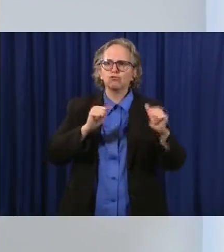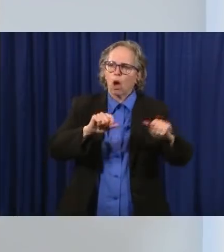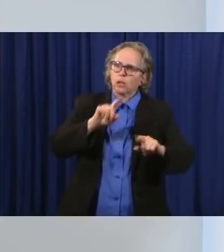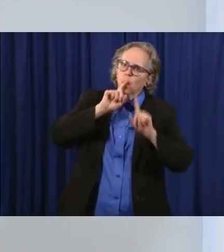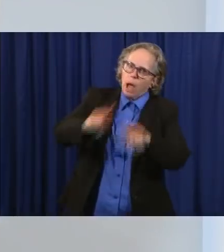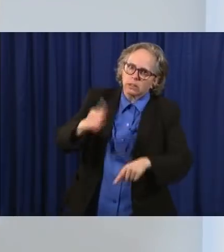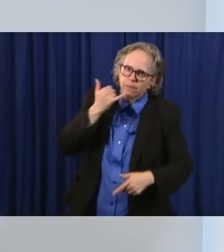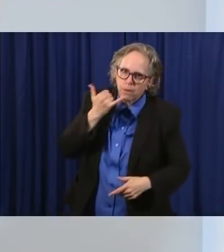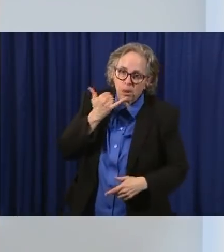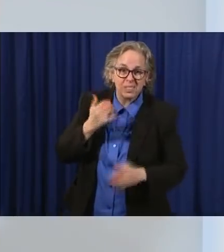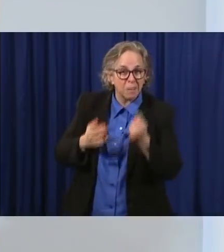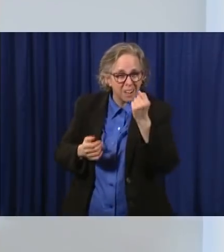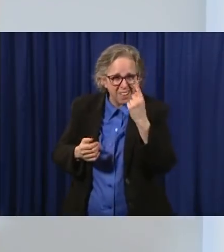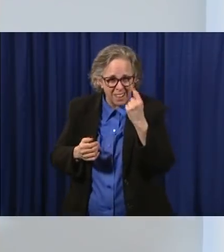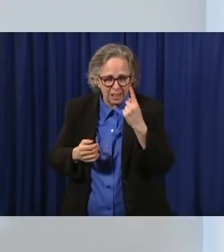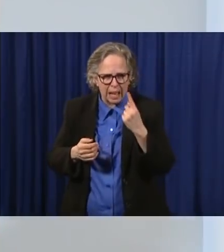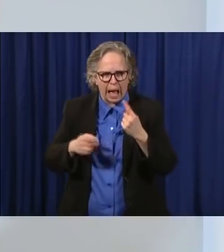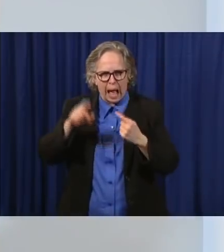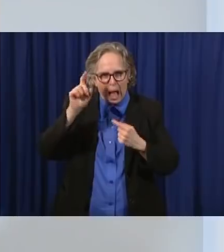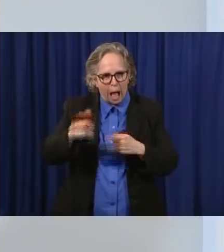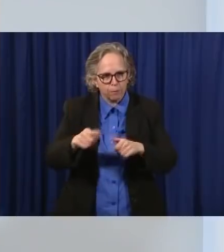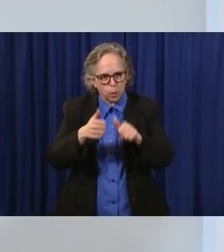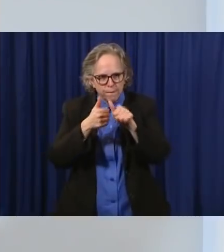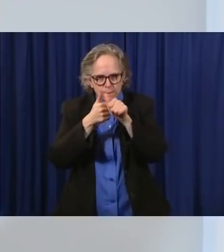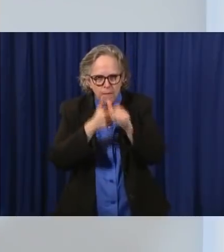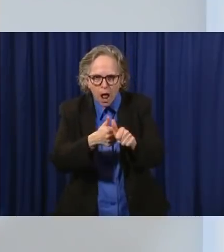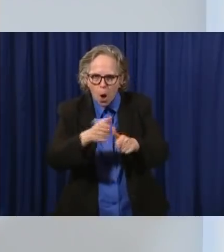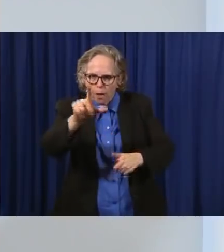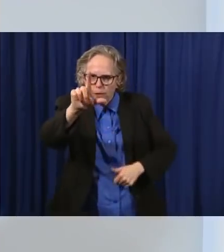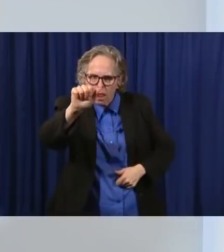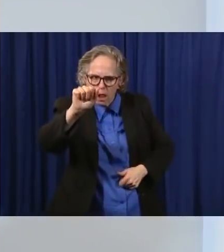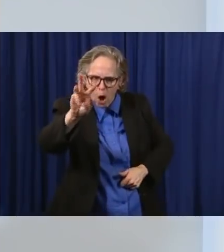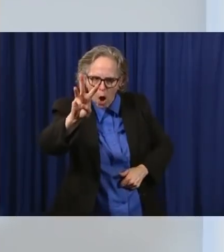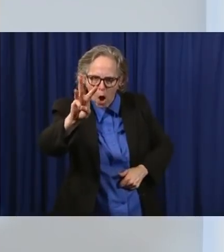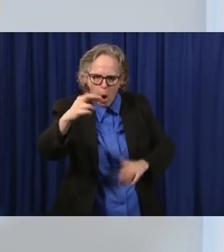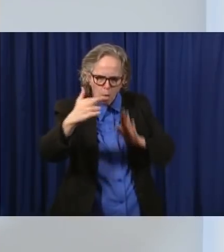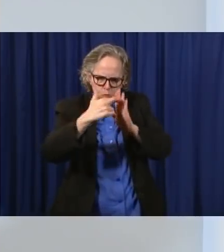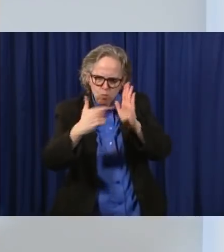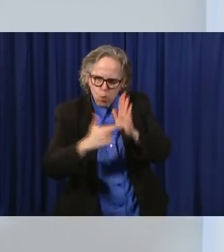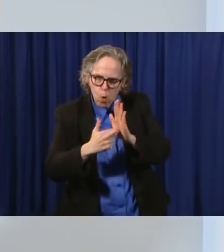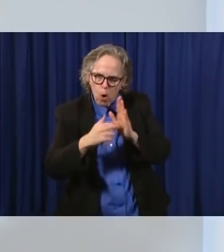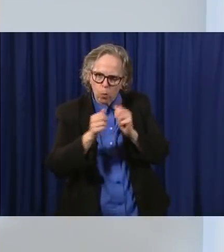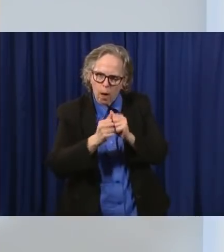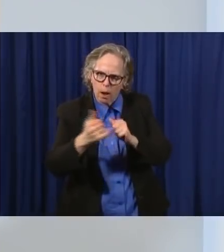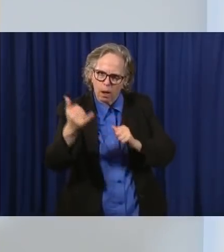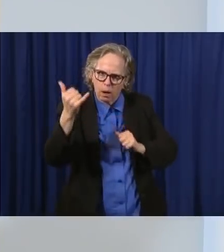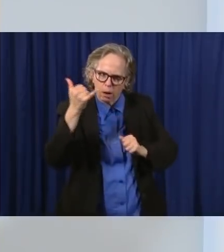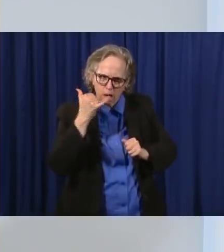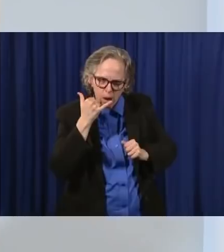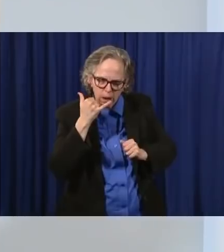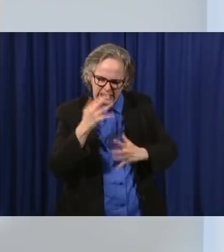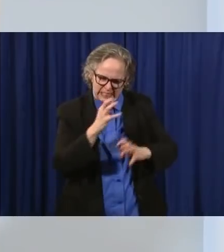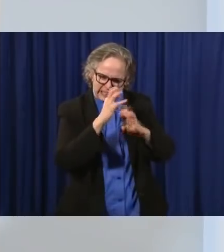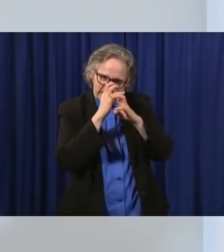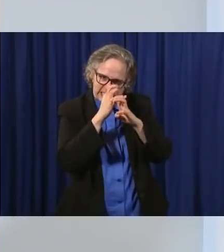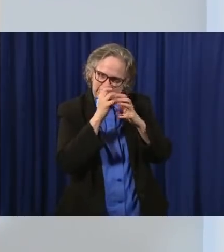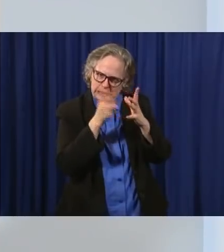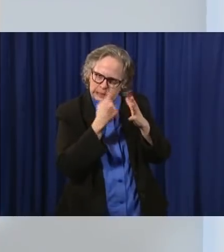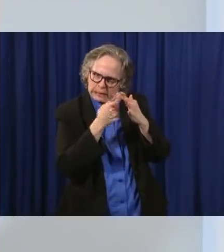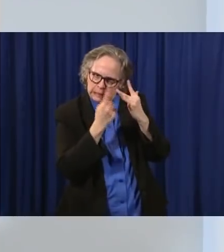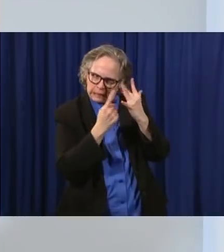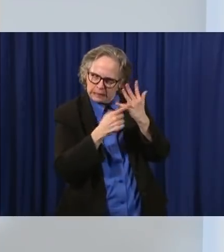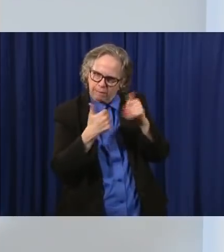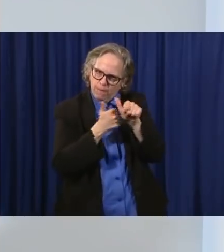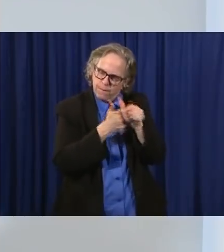follow laws and rules to do this for folks, to make sure that every claim, because there are a lot of people who apply who are not